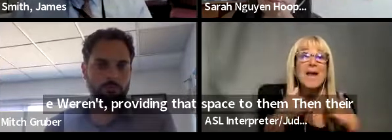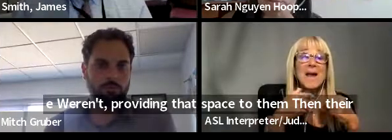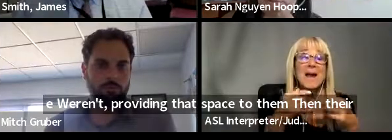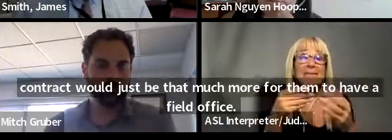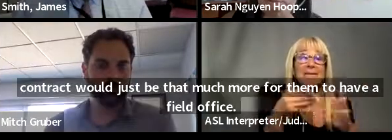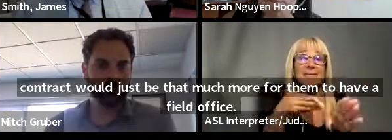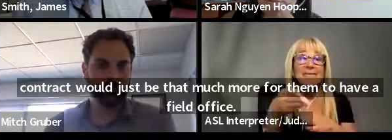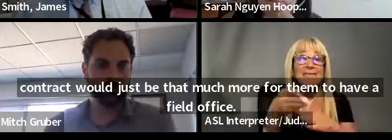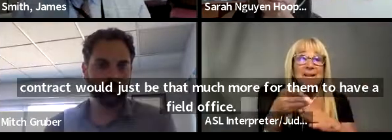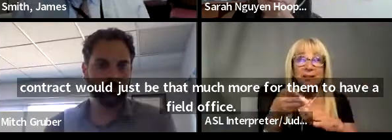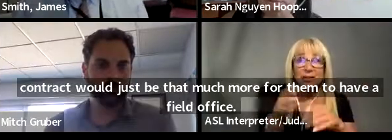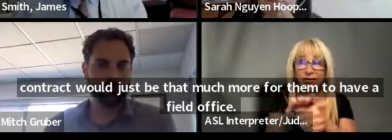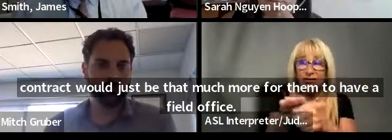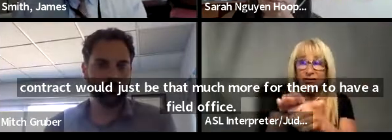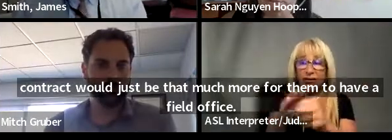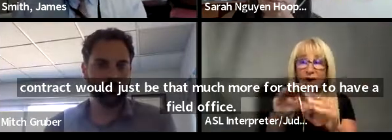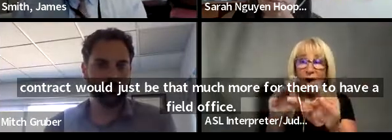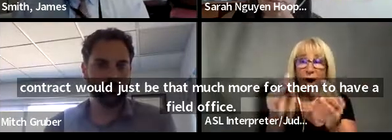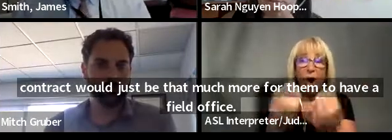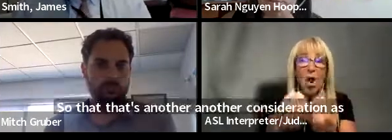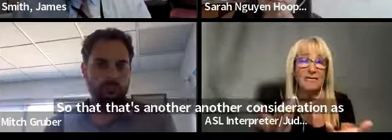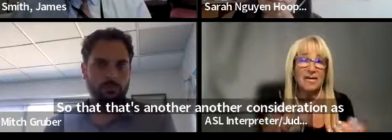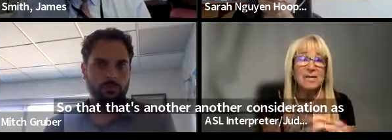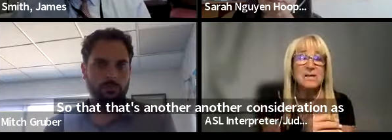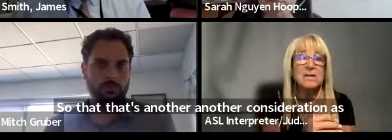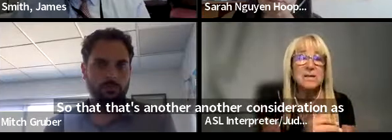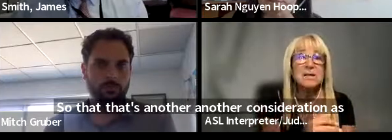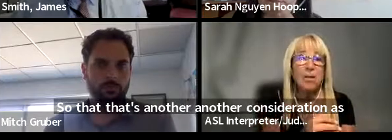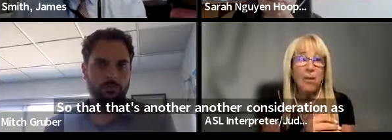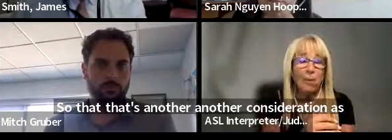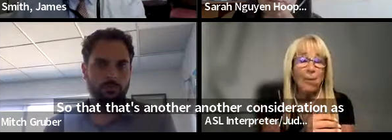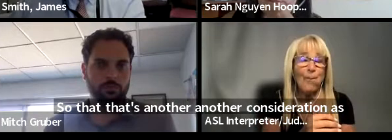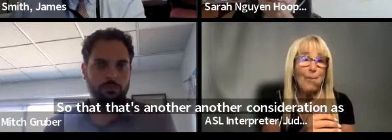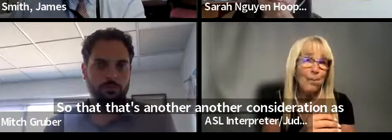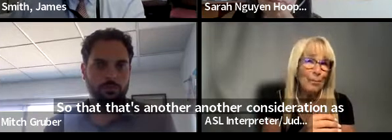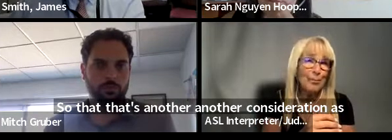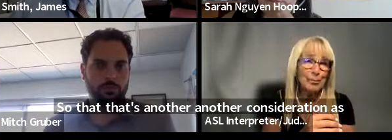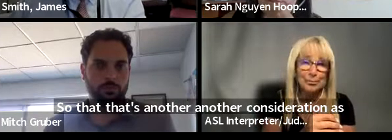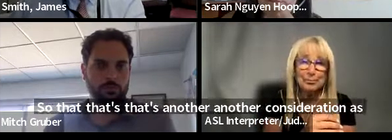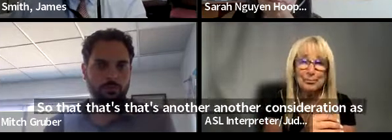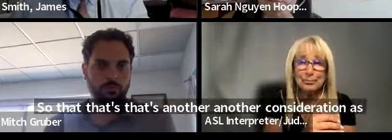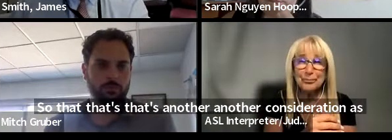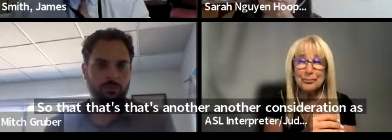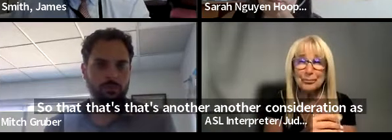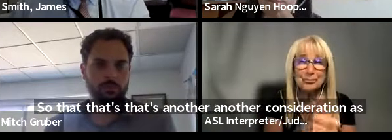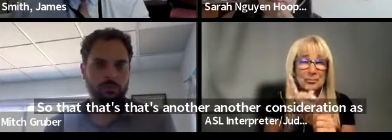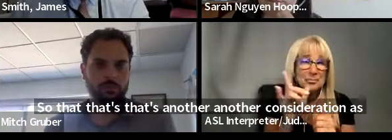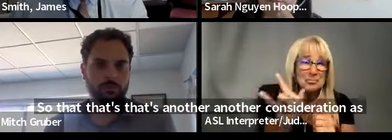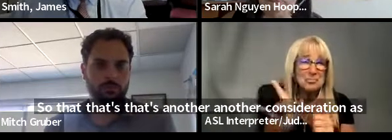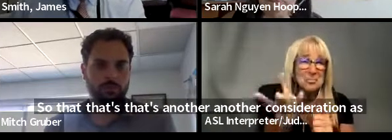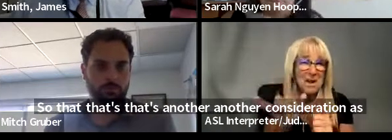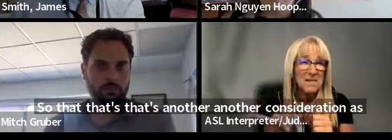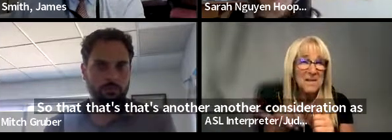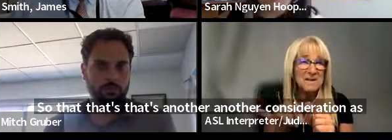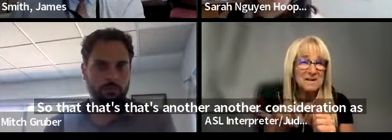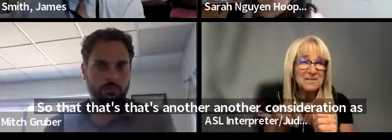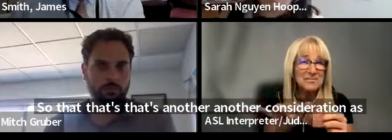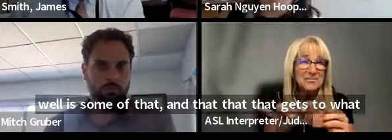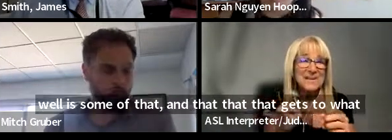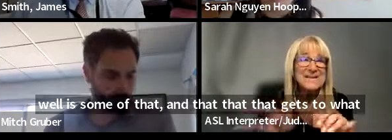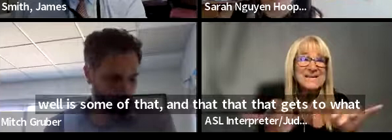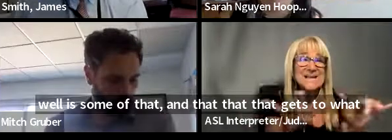That's another consideration as well, as some of that, and that gets to what Commissioner Green had referred to